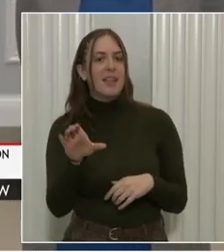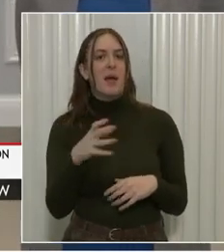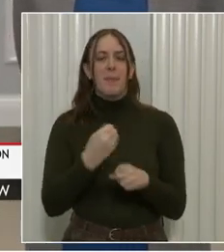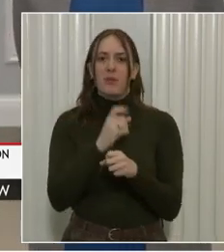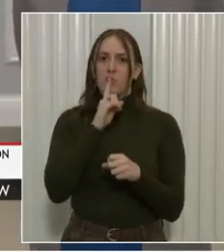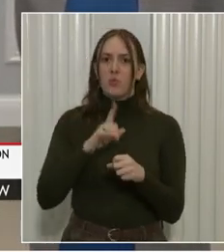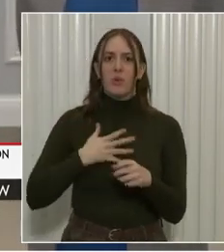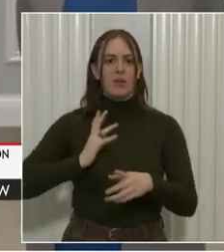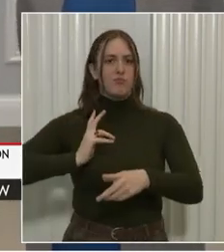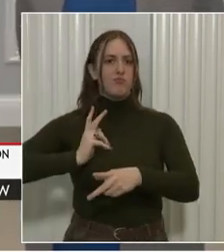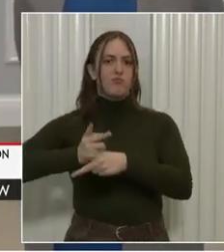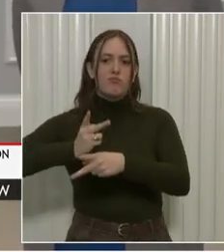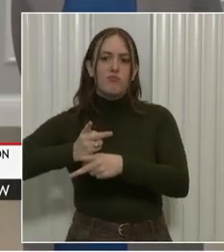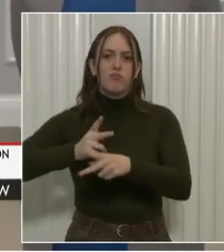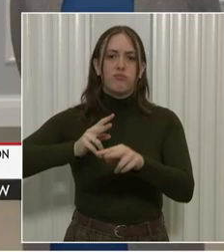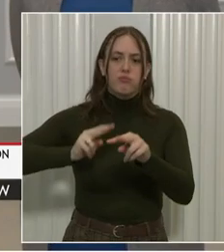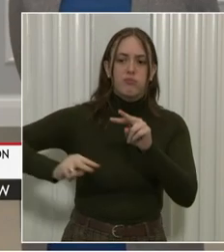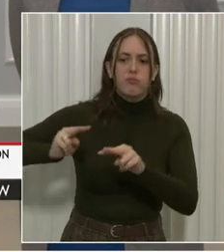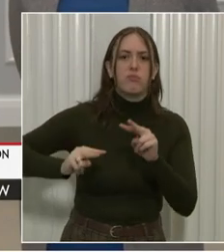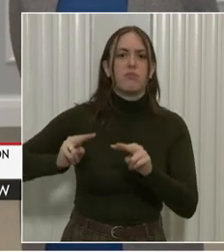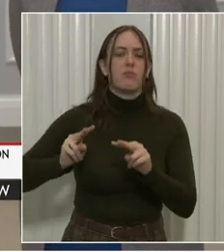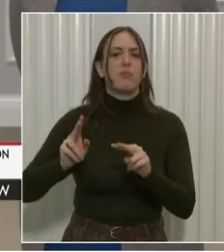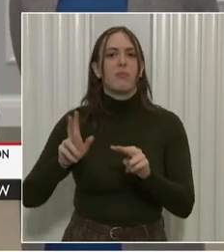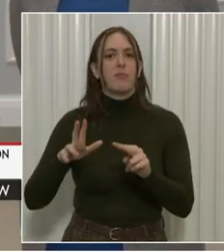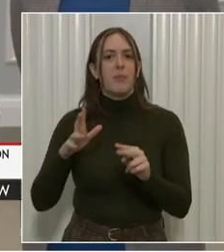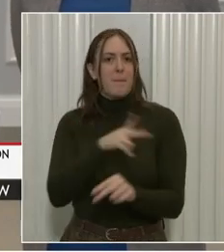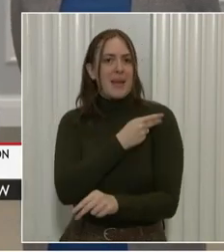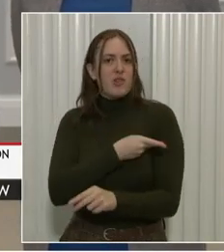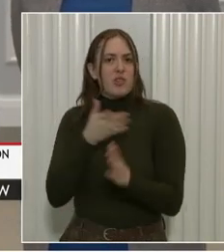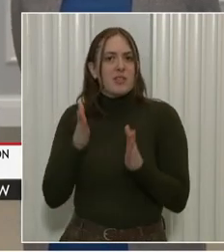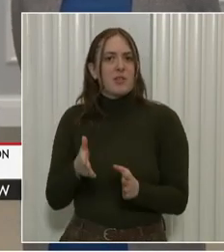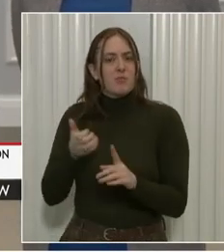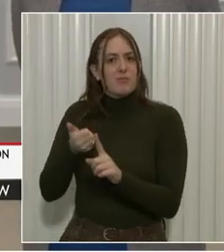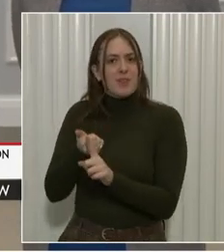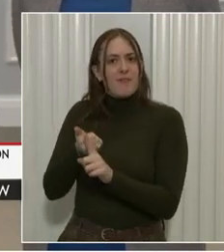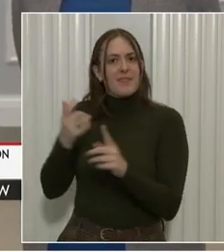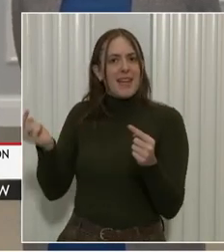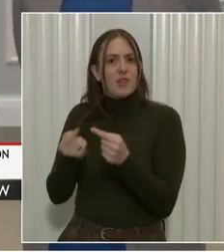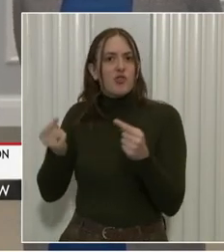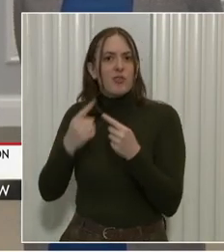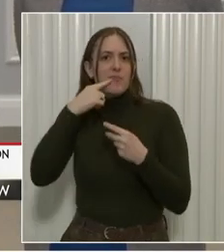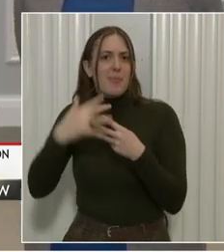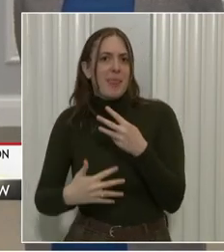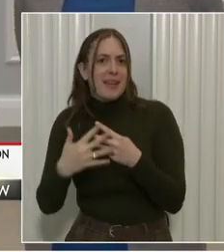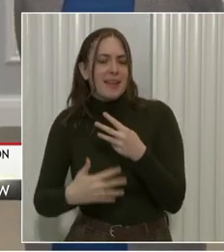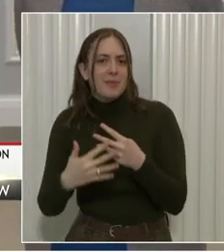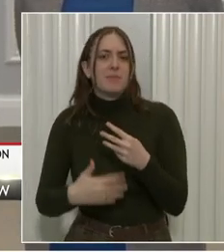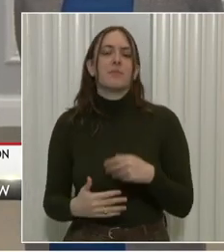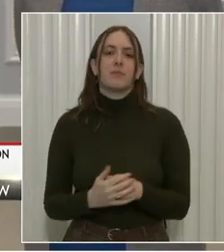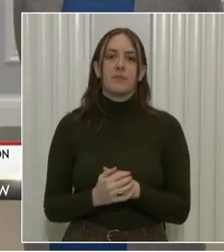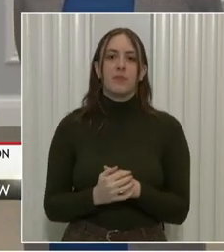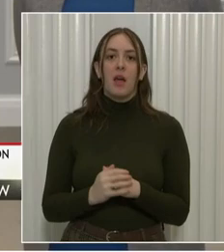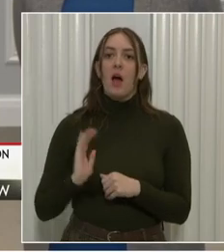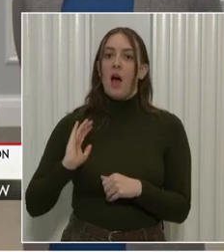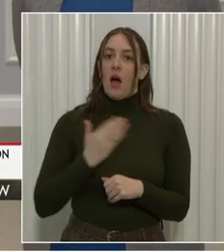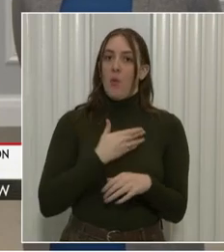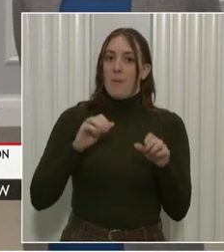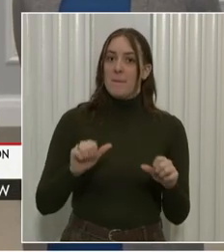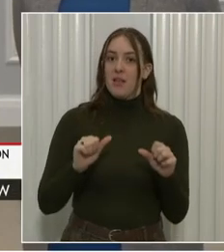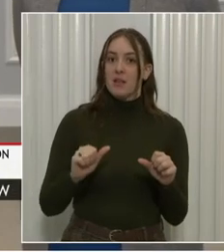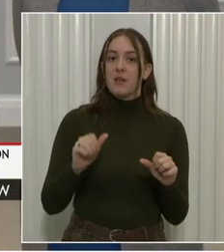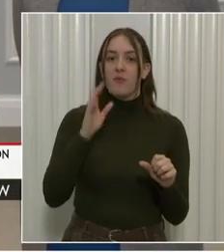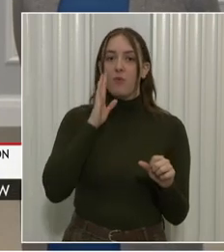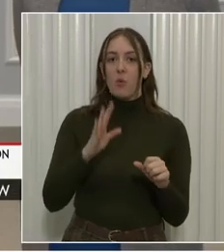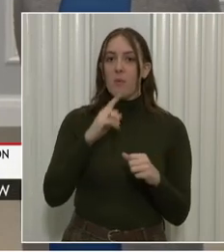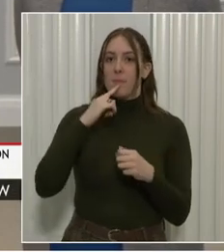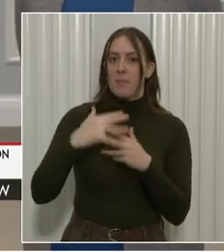patients throughout Washington, D.C. The protocol to allow our paramedics to start life-saving blood transfusions as close